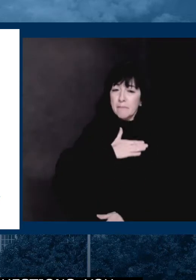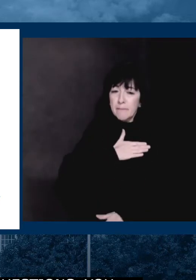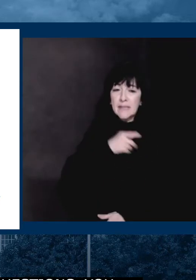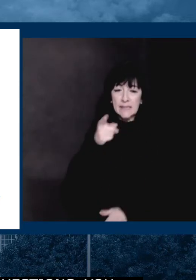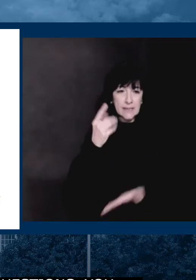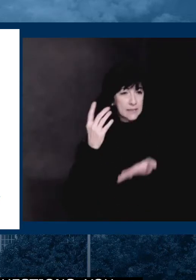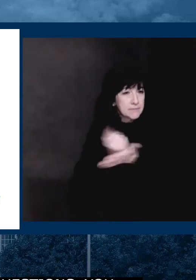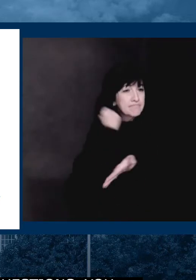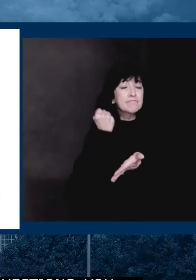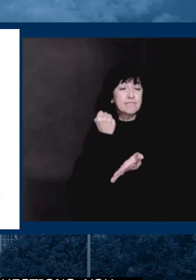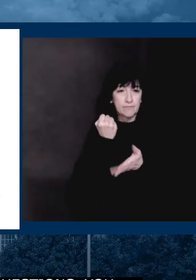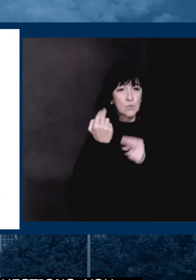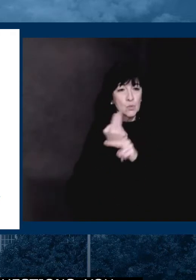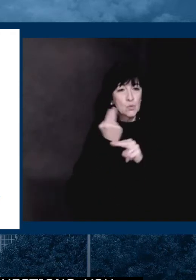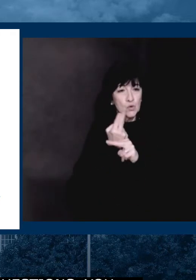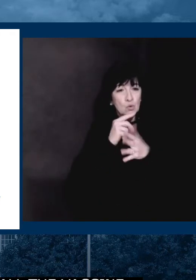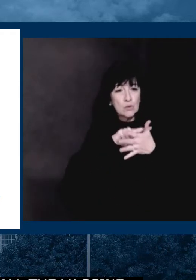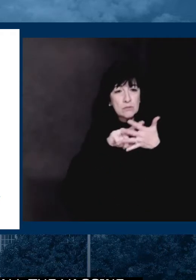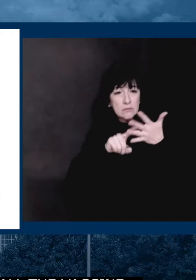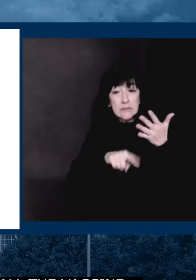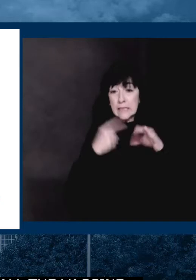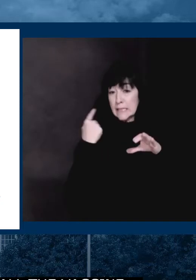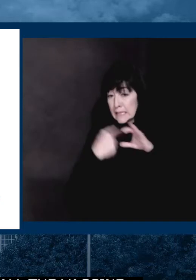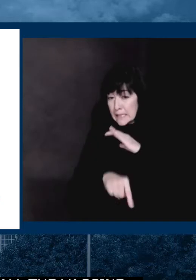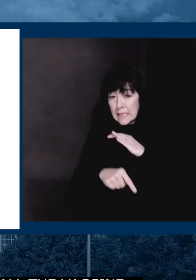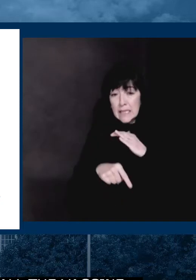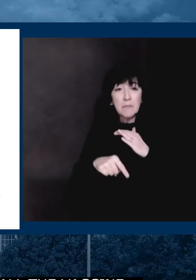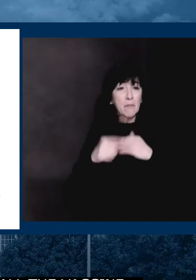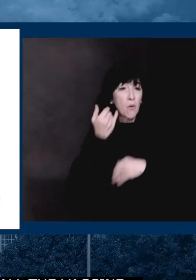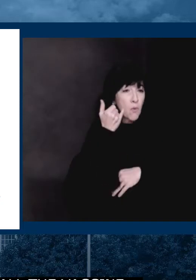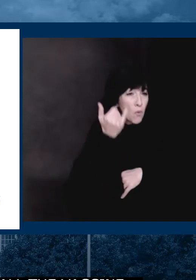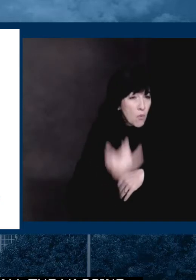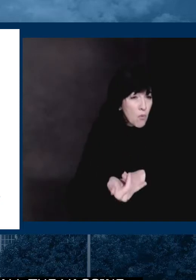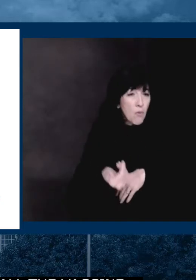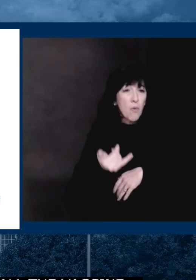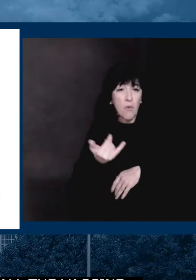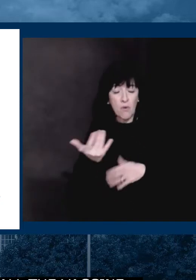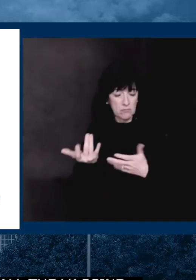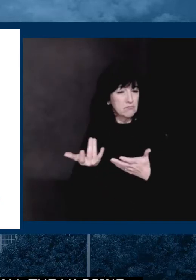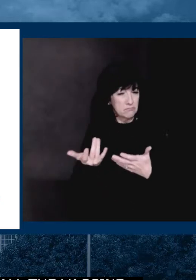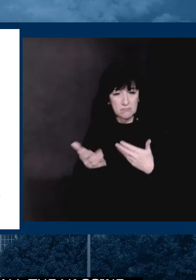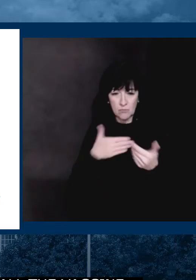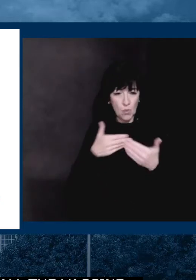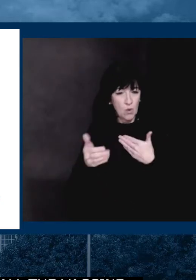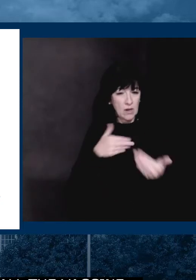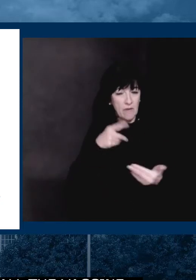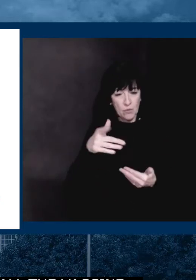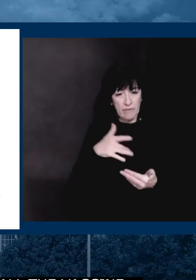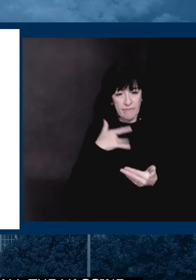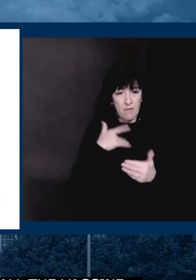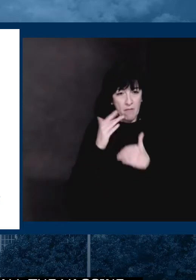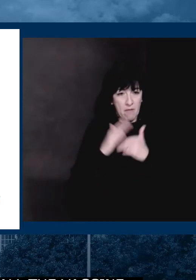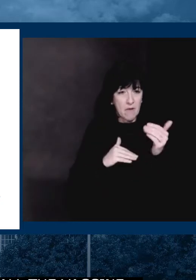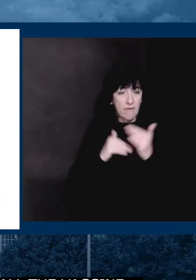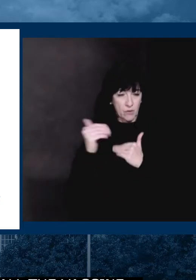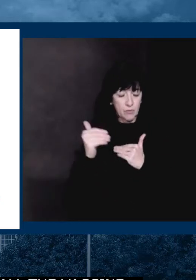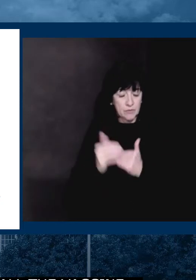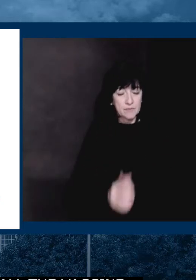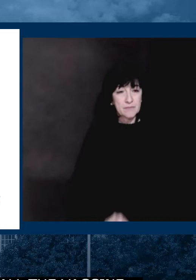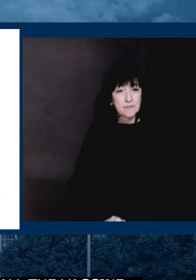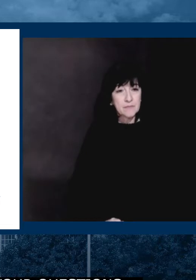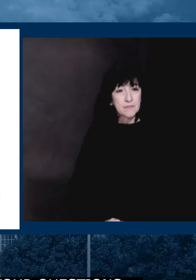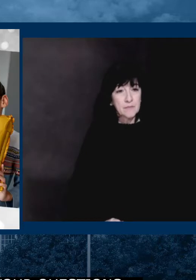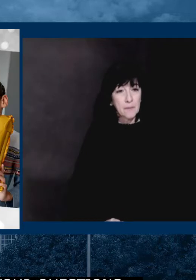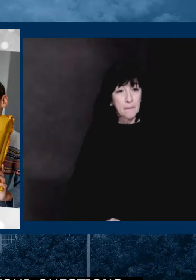for questions or to develop your plans further. Let me shift gears a little bit and talk